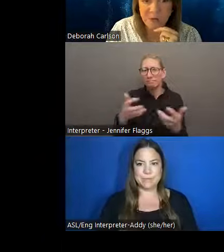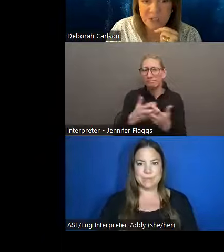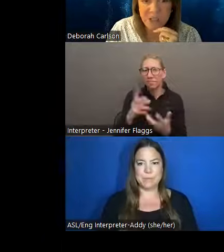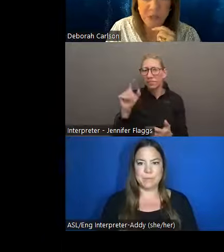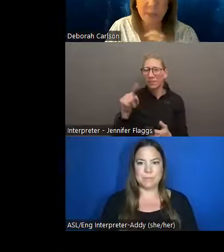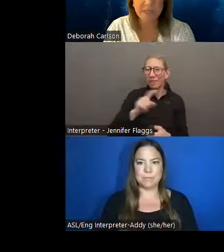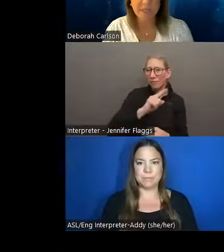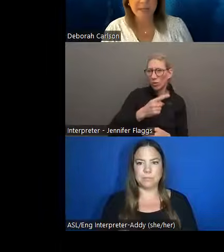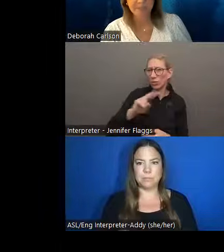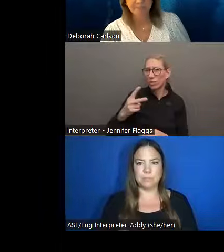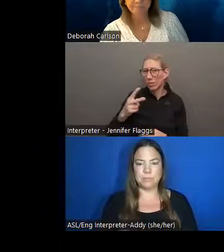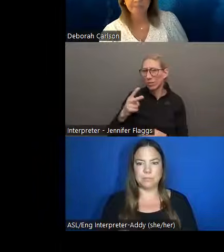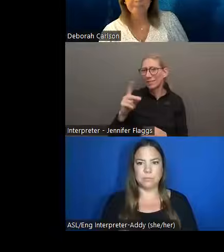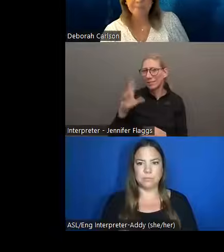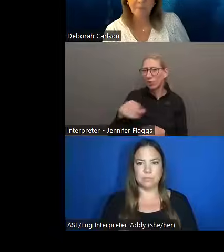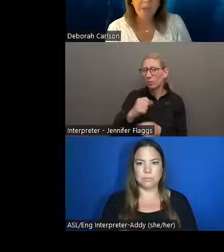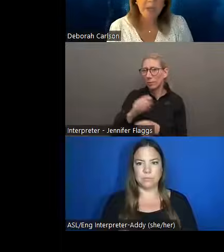or 1st century BC.